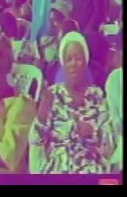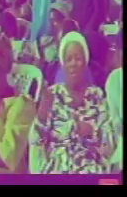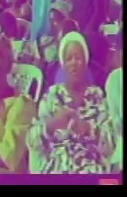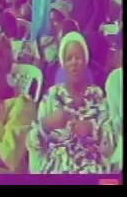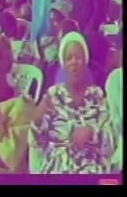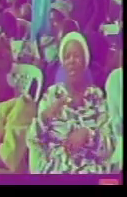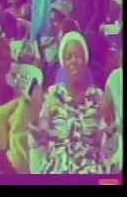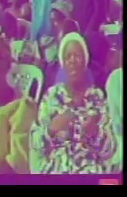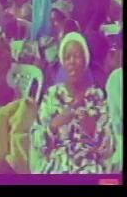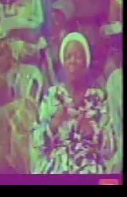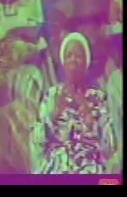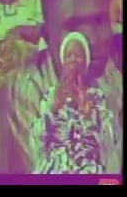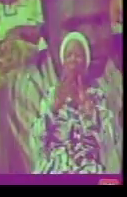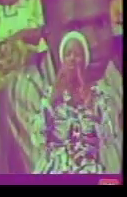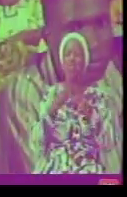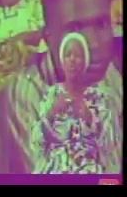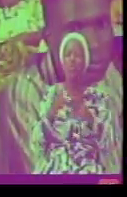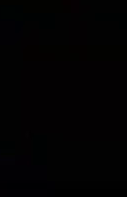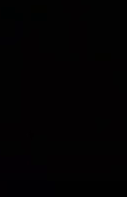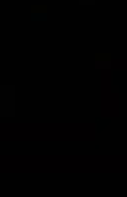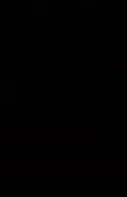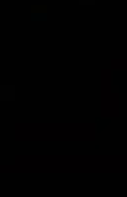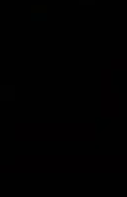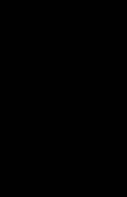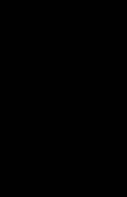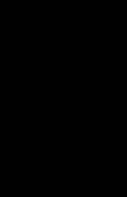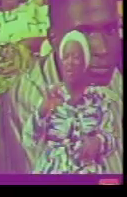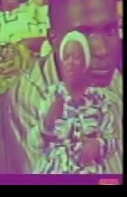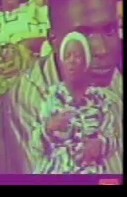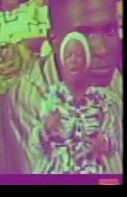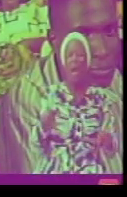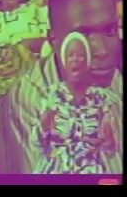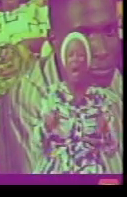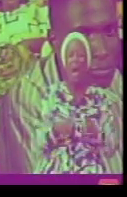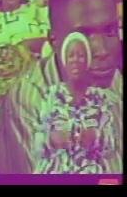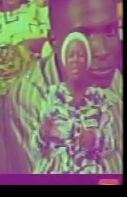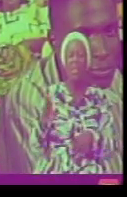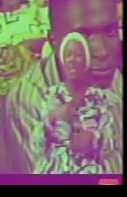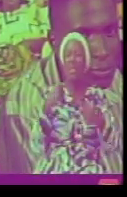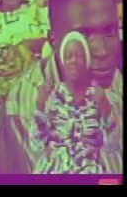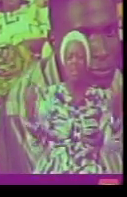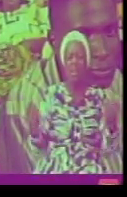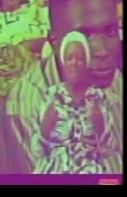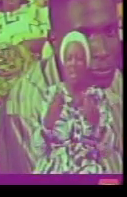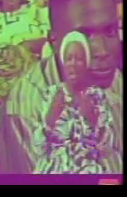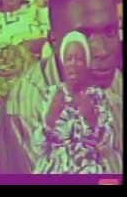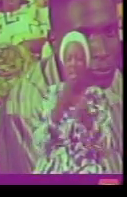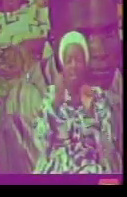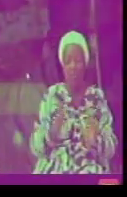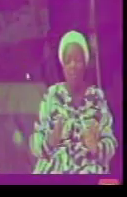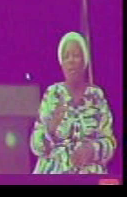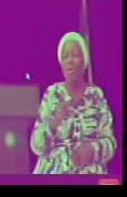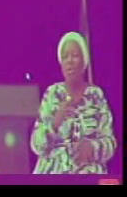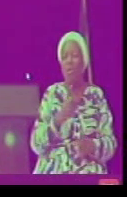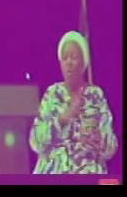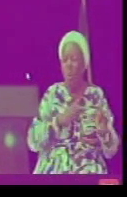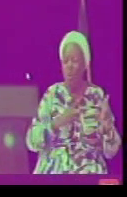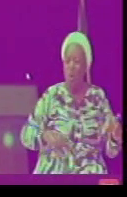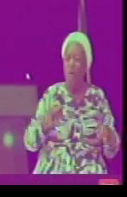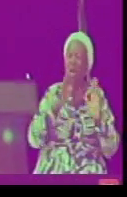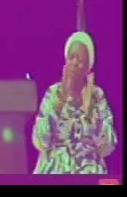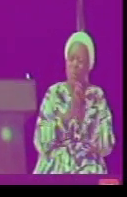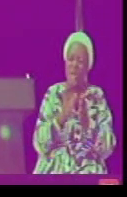they turn away from their sin. And they look up to Christ and Christ alone as their